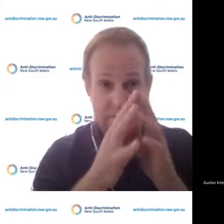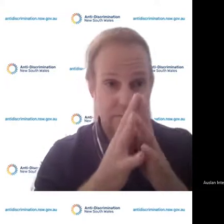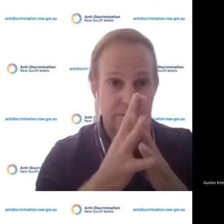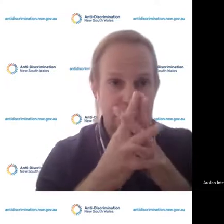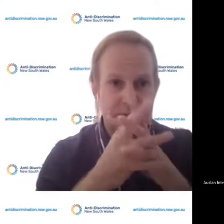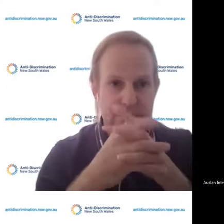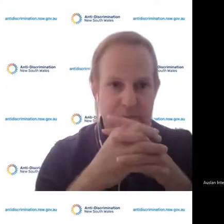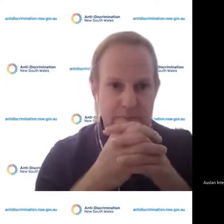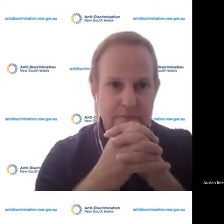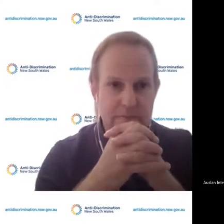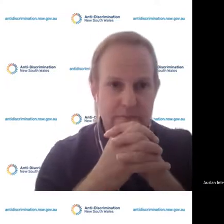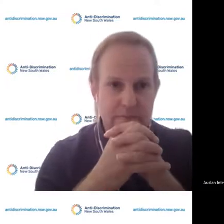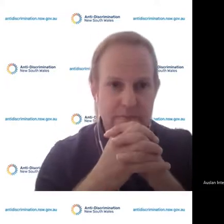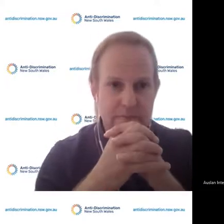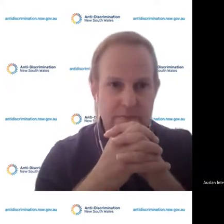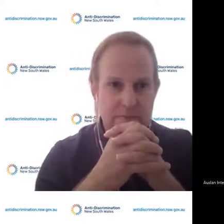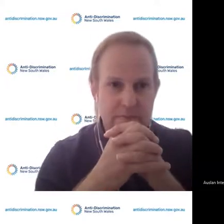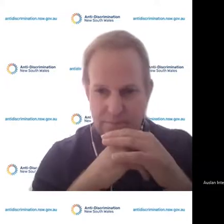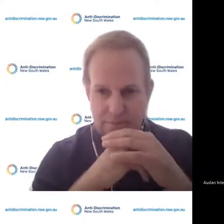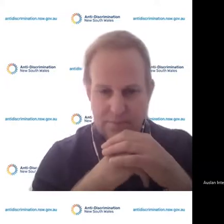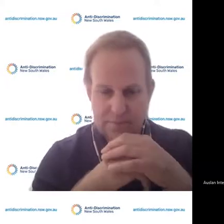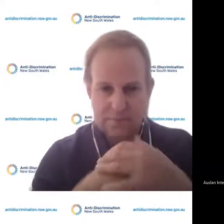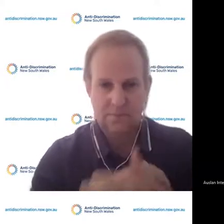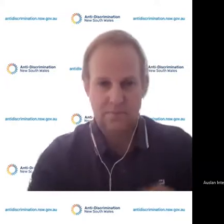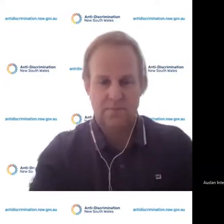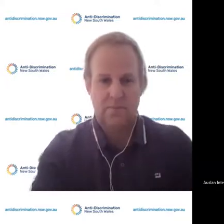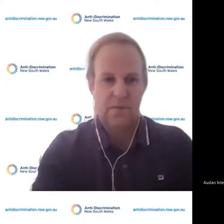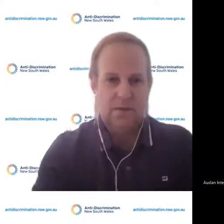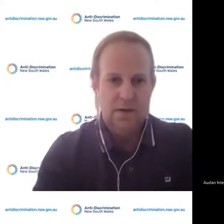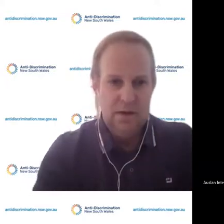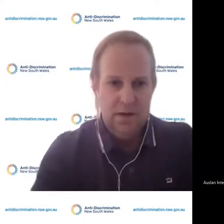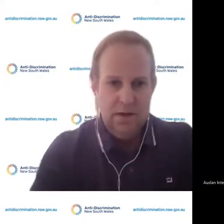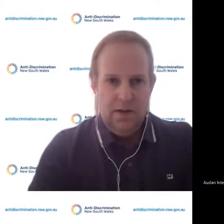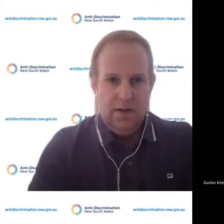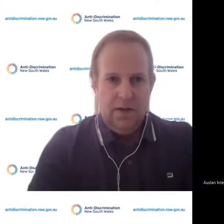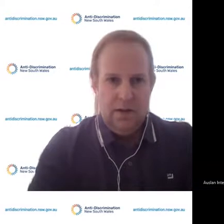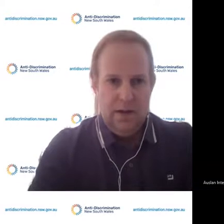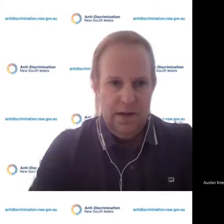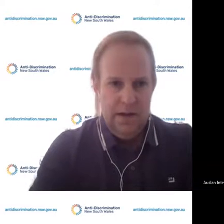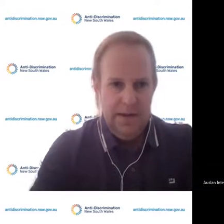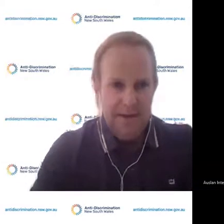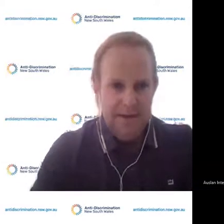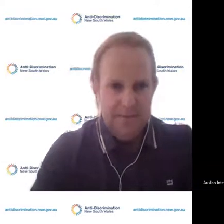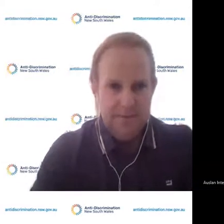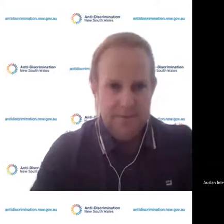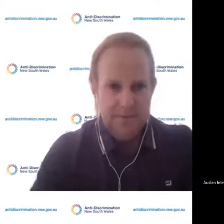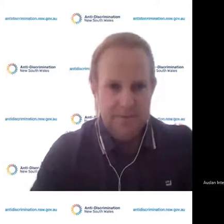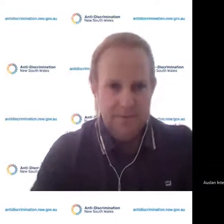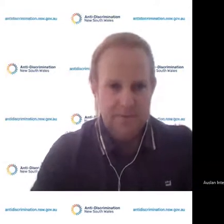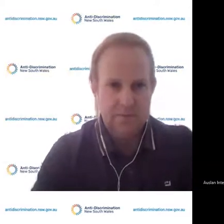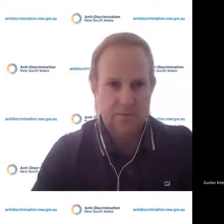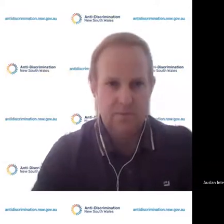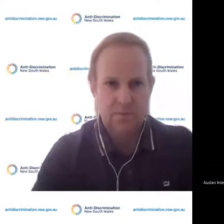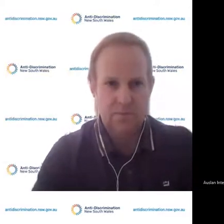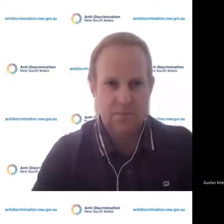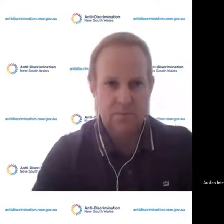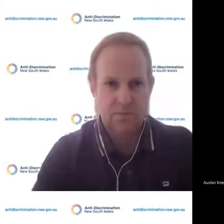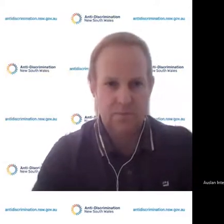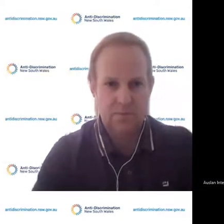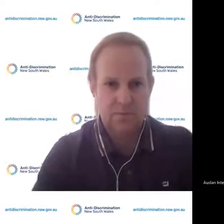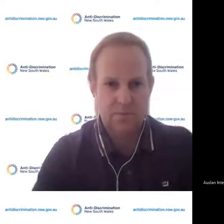equipment or changes to your environment. It's about providing some flexibility to attend doctor's appointments,